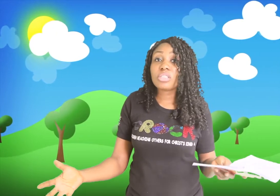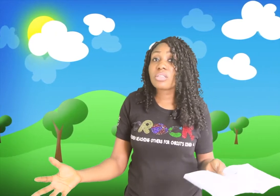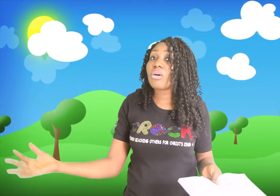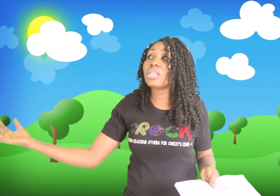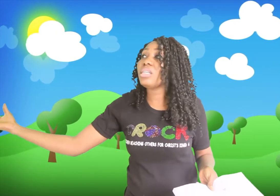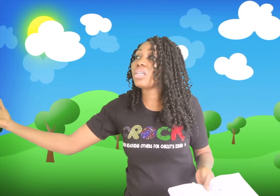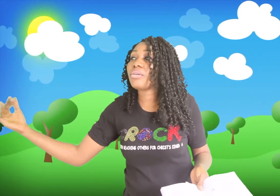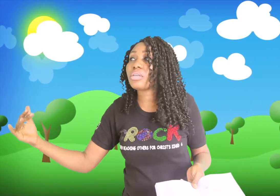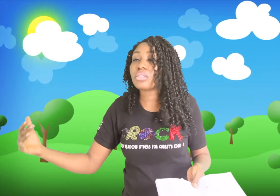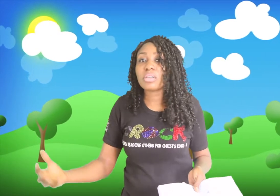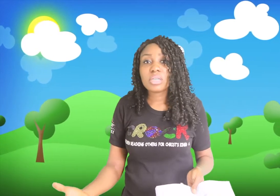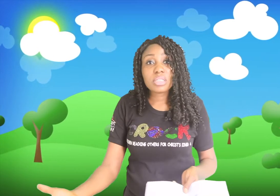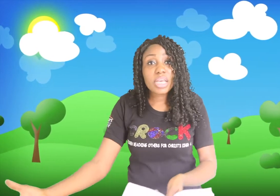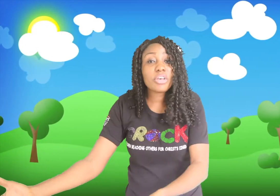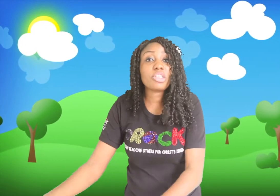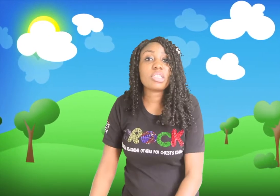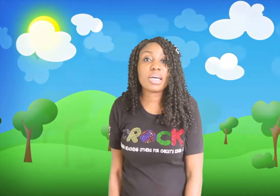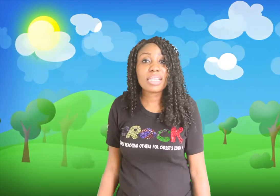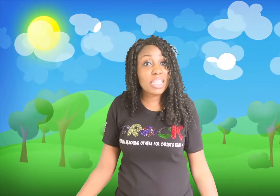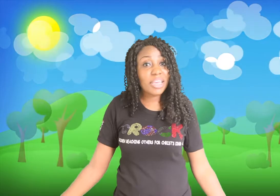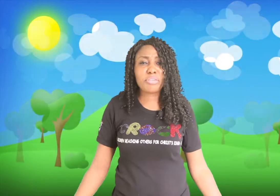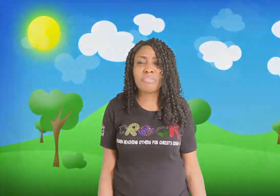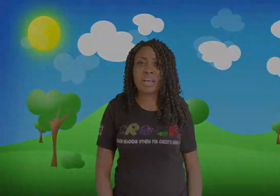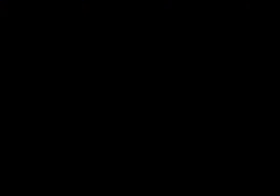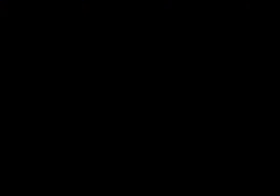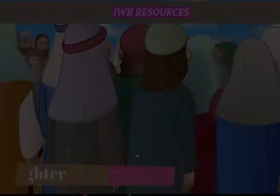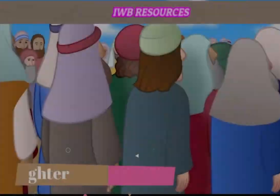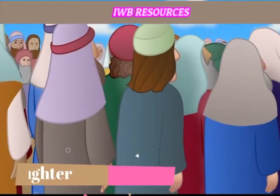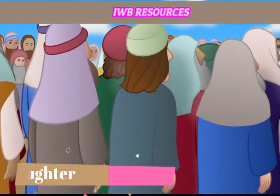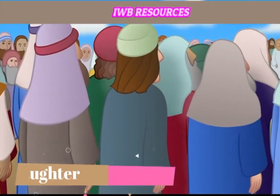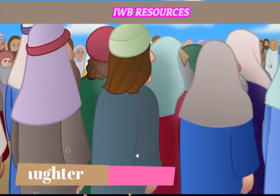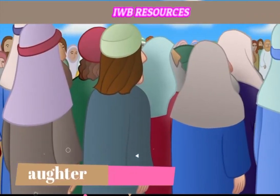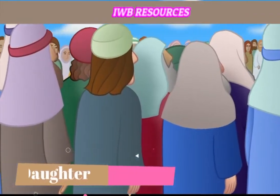So Jesus called in Jairus, "Take your daughter and take care of her."